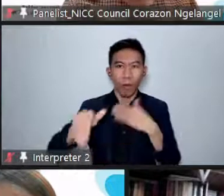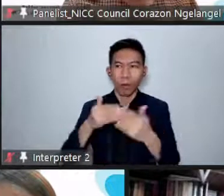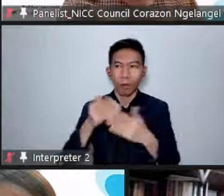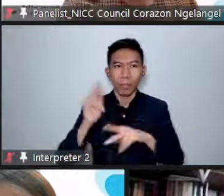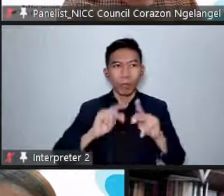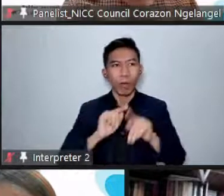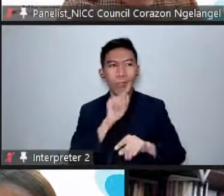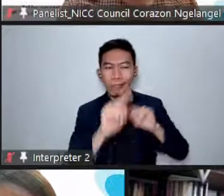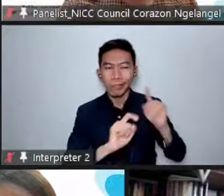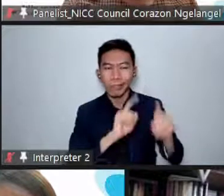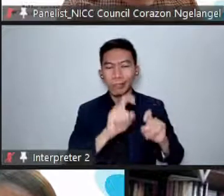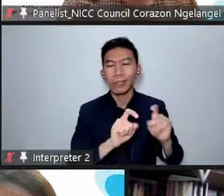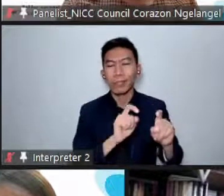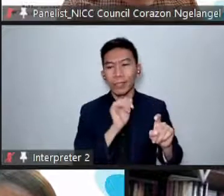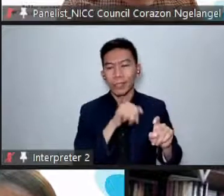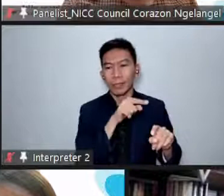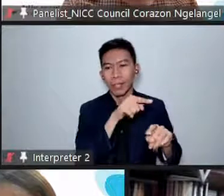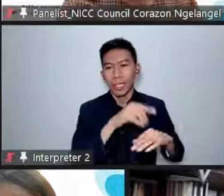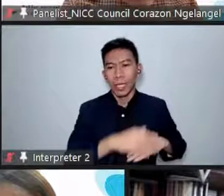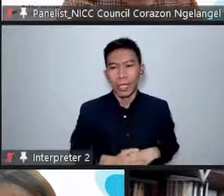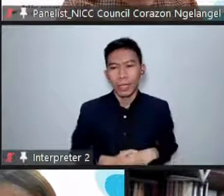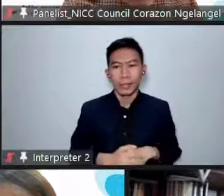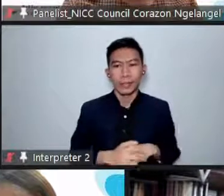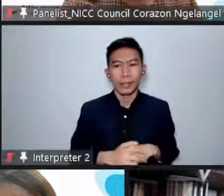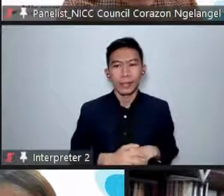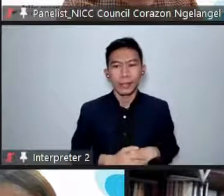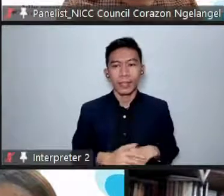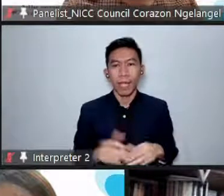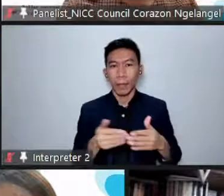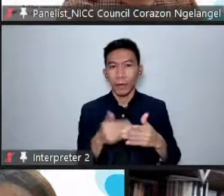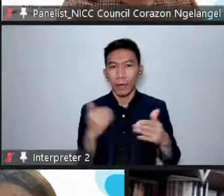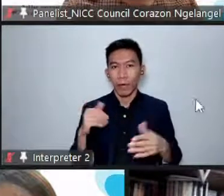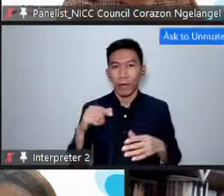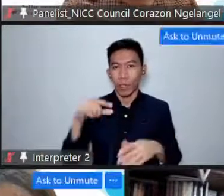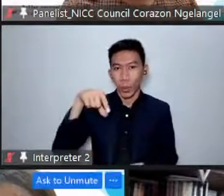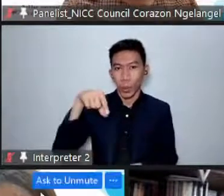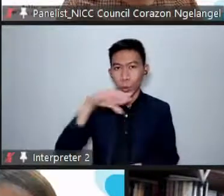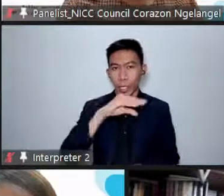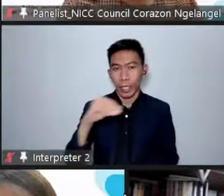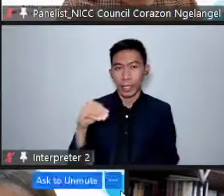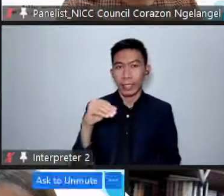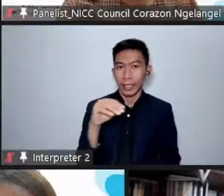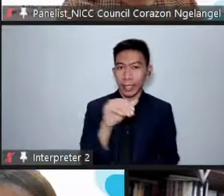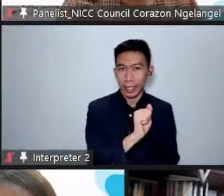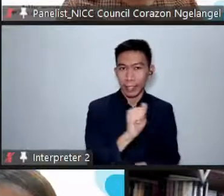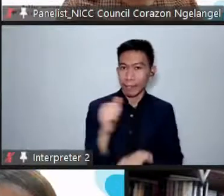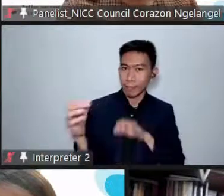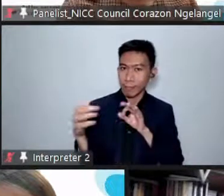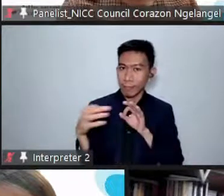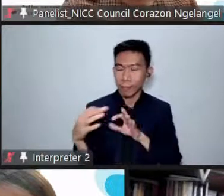that. In fact, even before the Q&A, in the